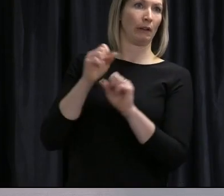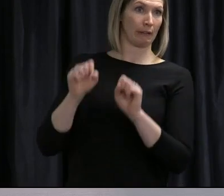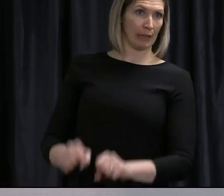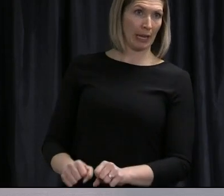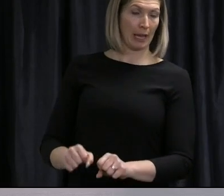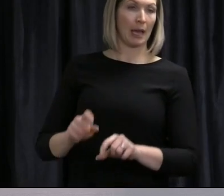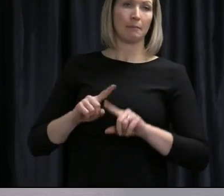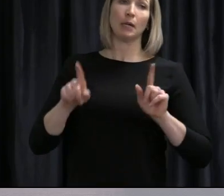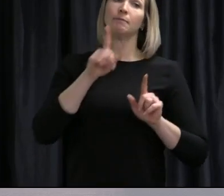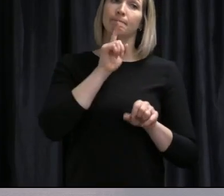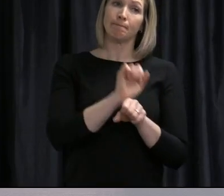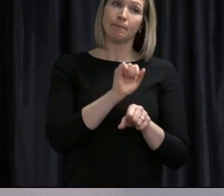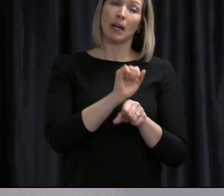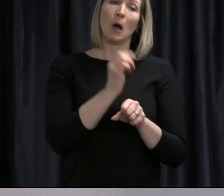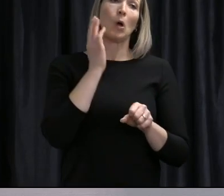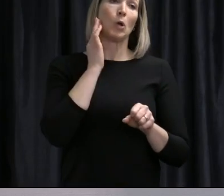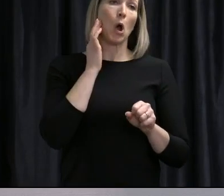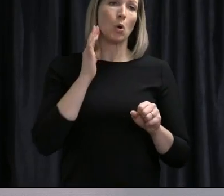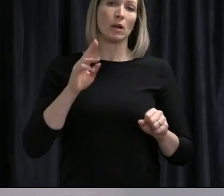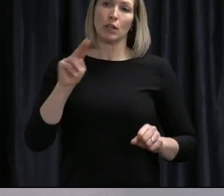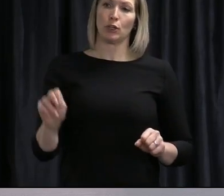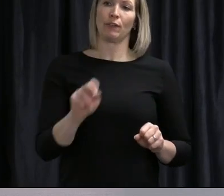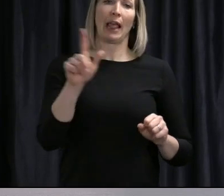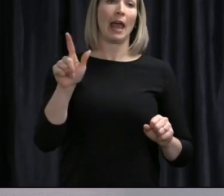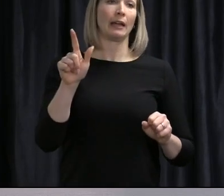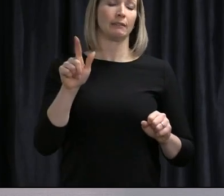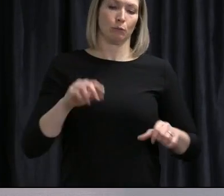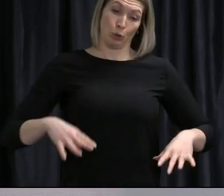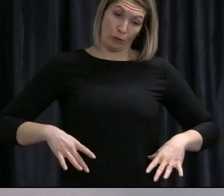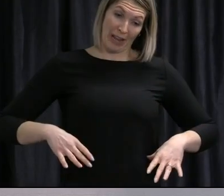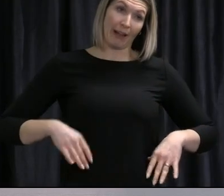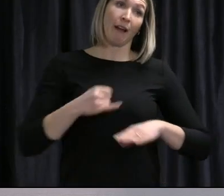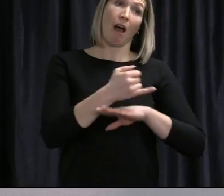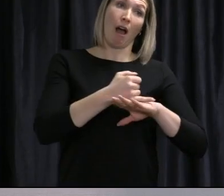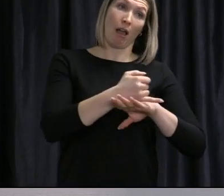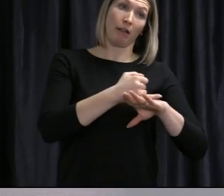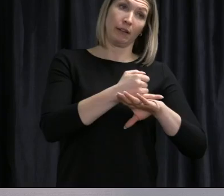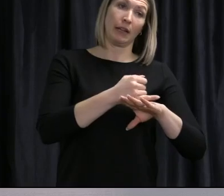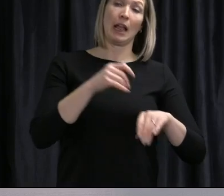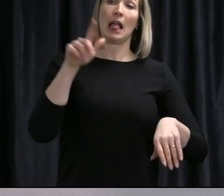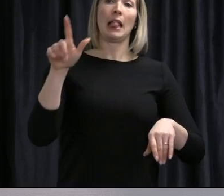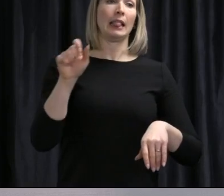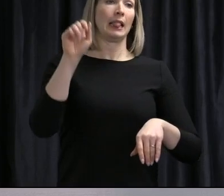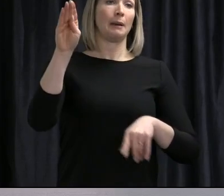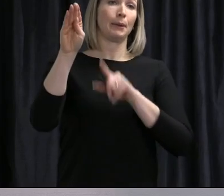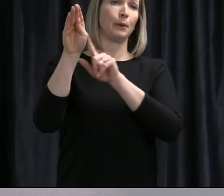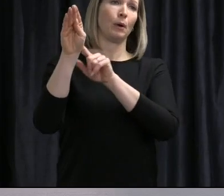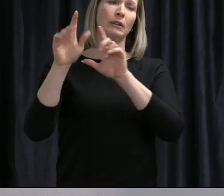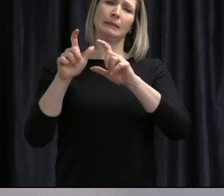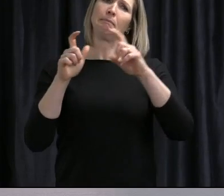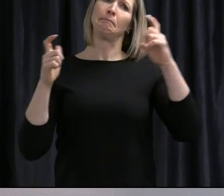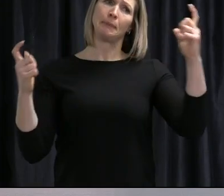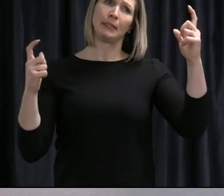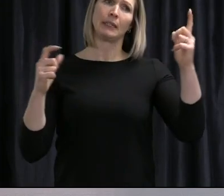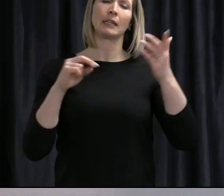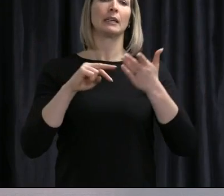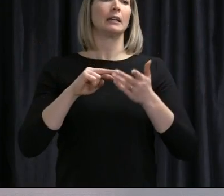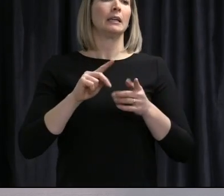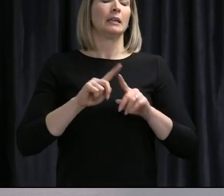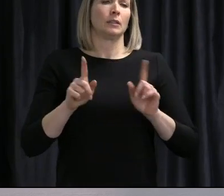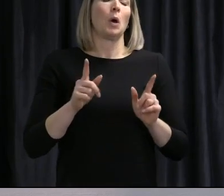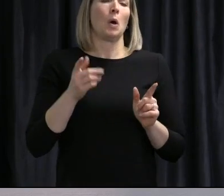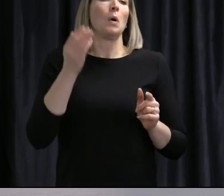with a sparse population, and in Labrador it's no different. It's a large geographic footprint with a sparse